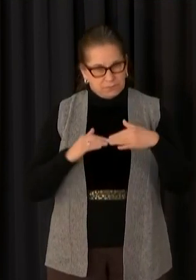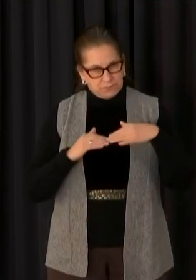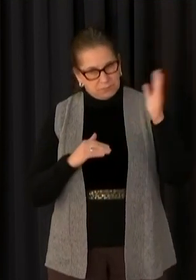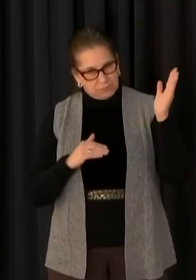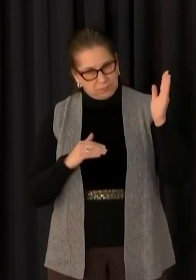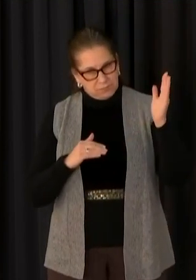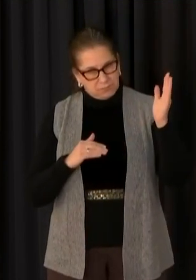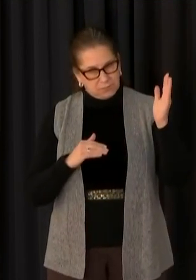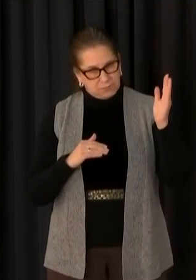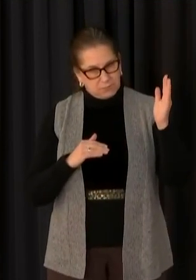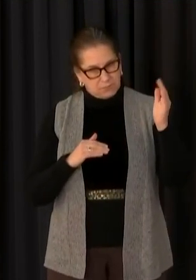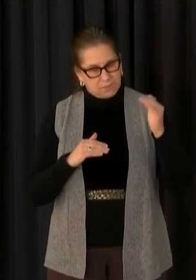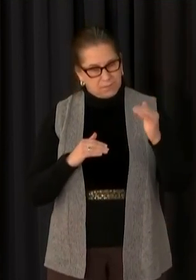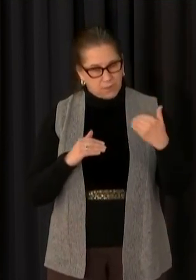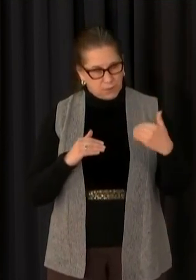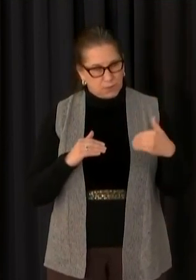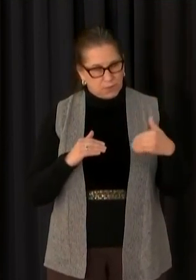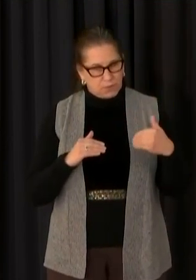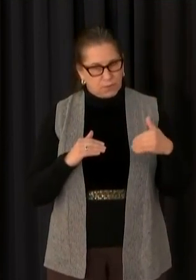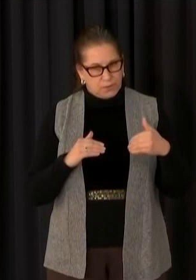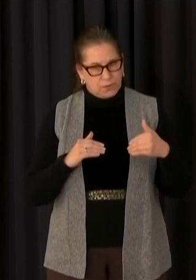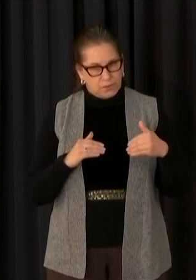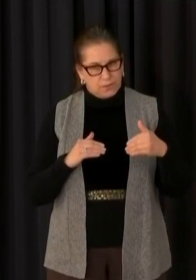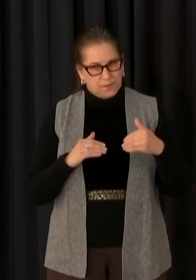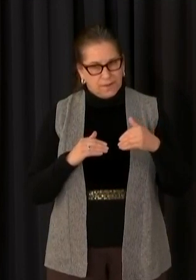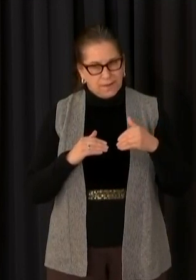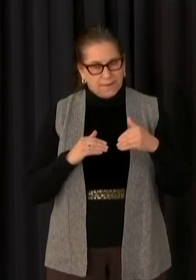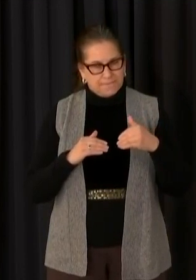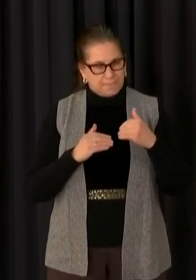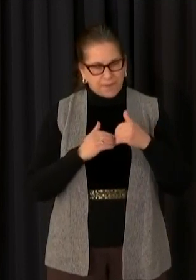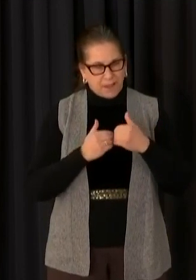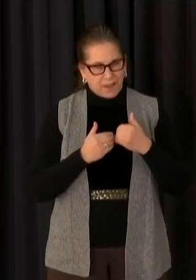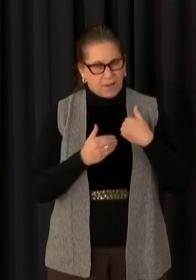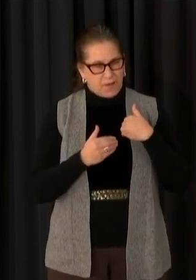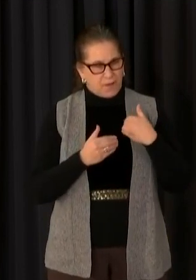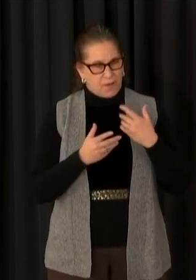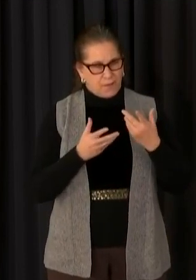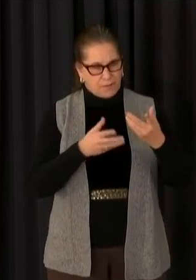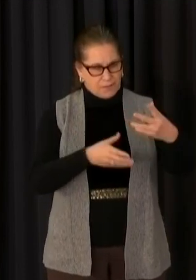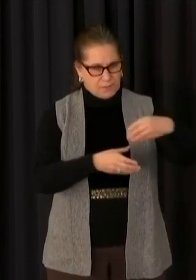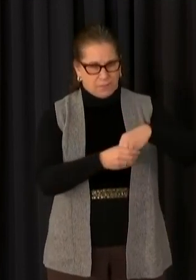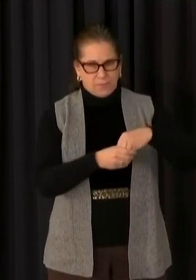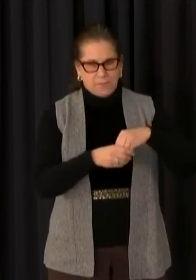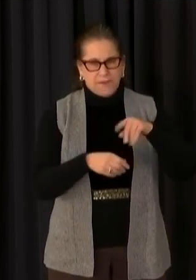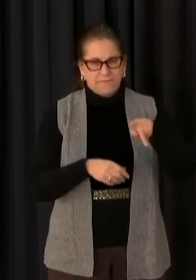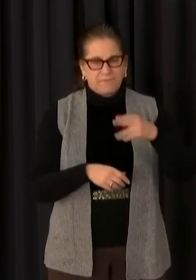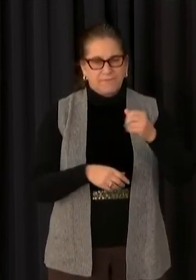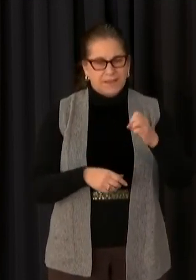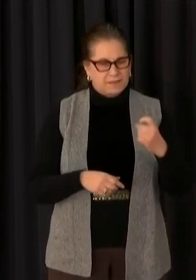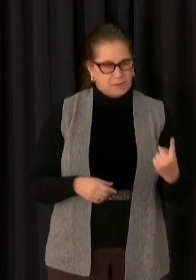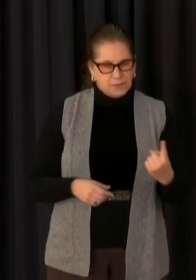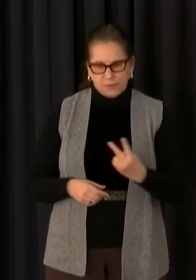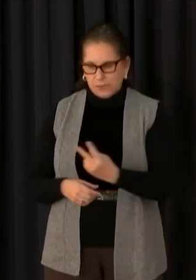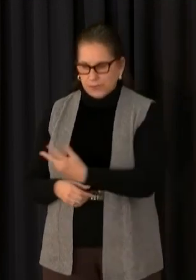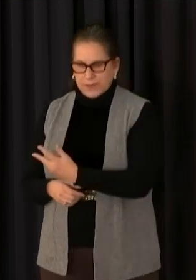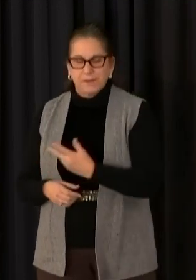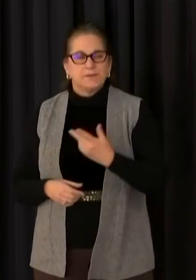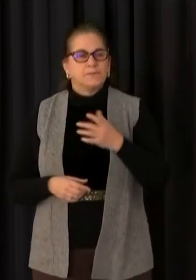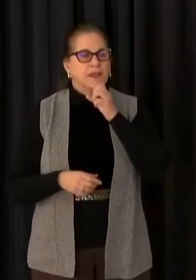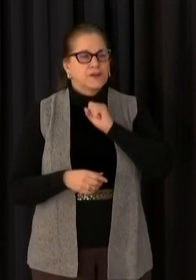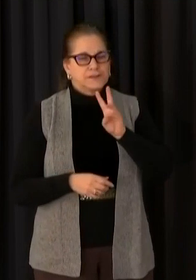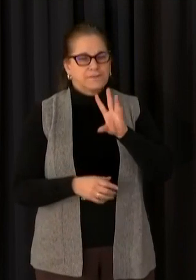out our phases, we thought it made sense for us in terms of the morbidity and mortality we're seeing as low as the age of